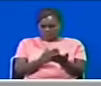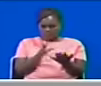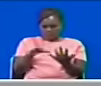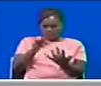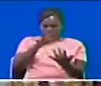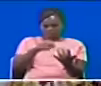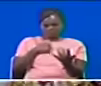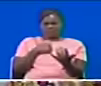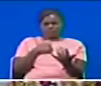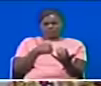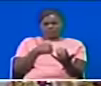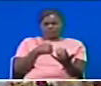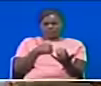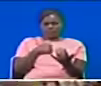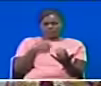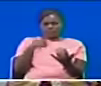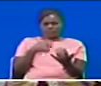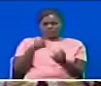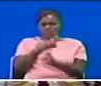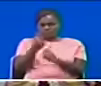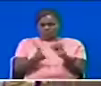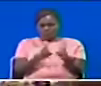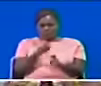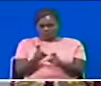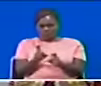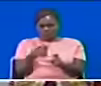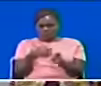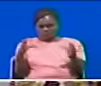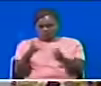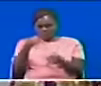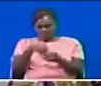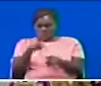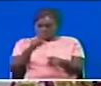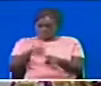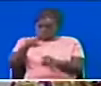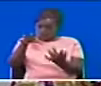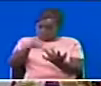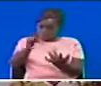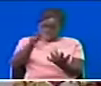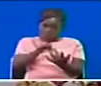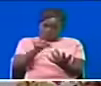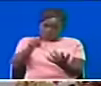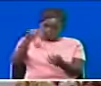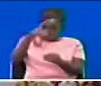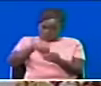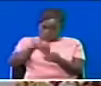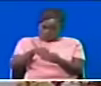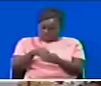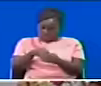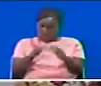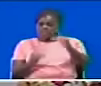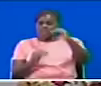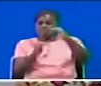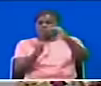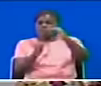nominated, they feel now I'll be questioned by the party because I'm nominated. You know, when you're nominated also, you are within boundaries of, you have to